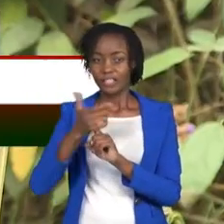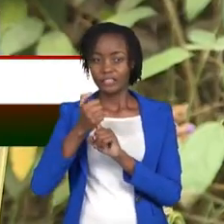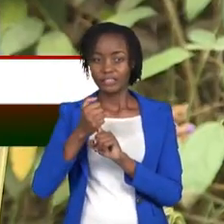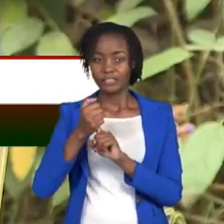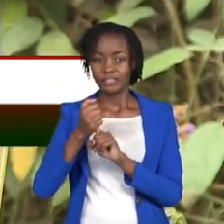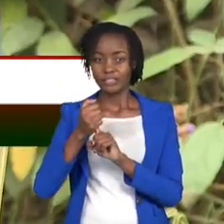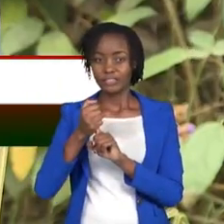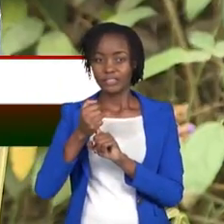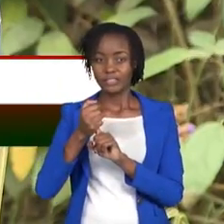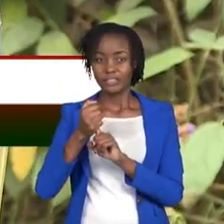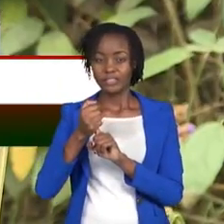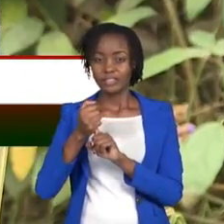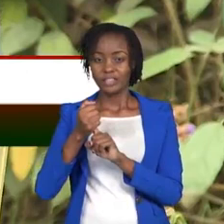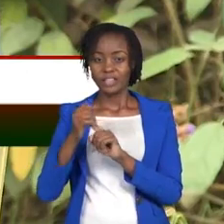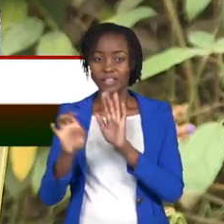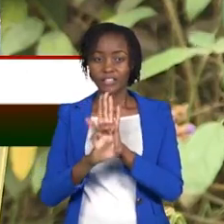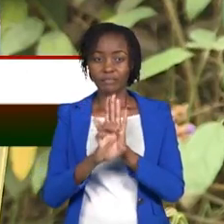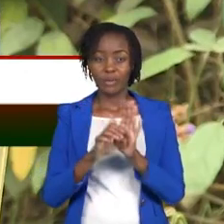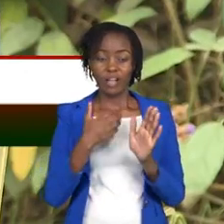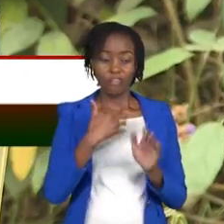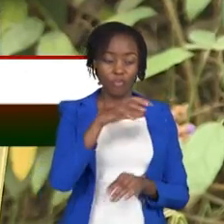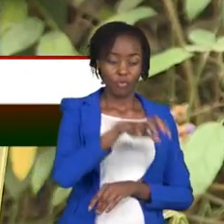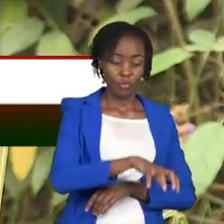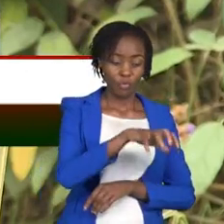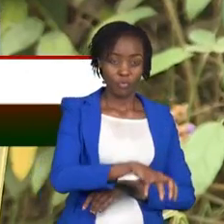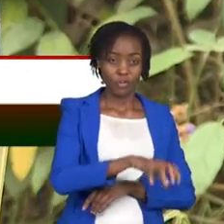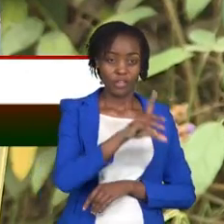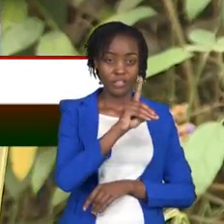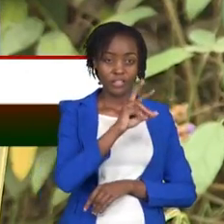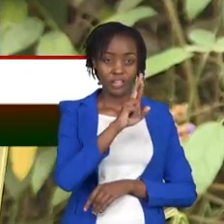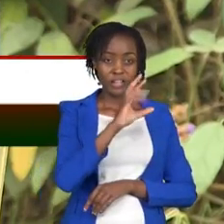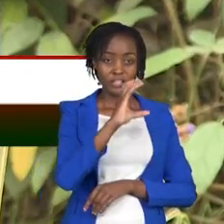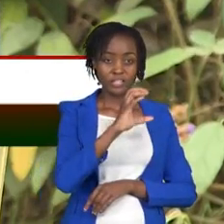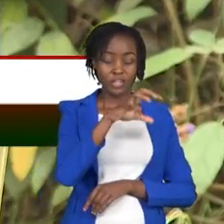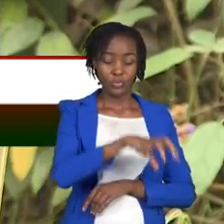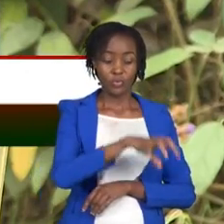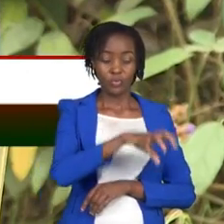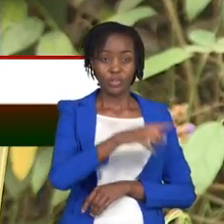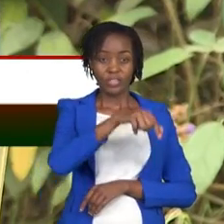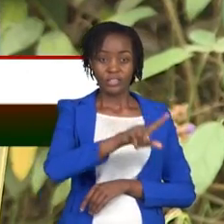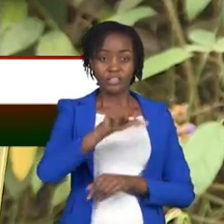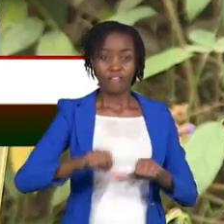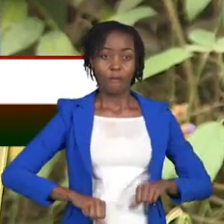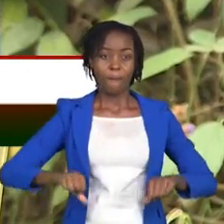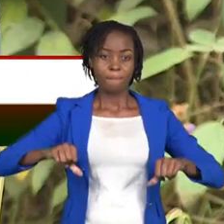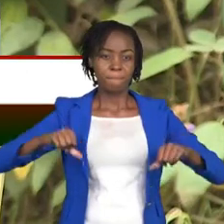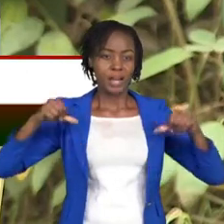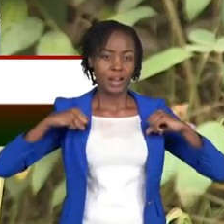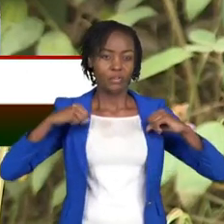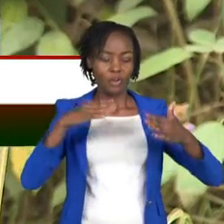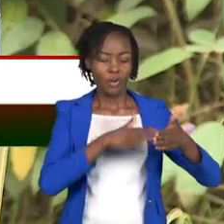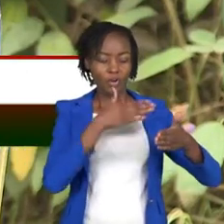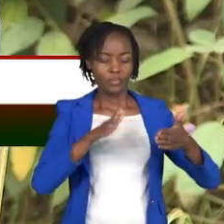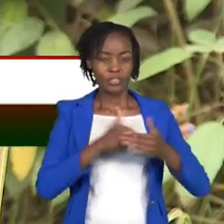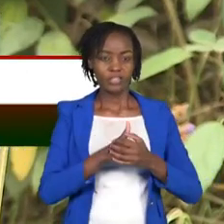jurisdiction. Look at Congo. When you go to DRC, they take pride in their musicians. They even have a